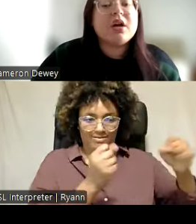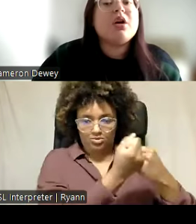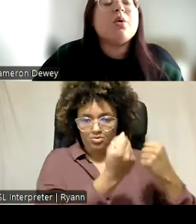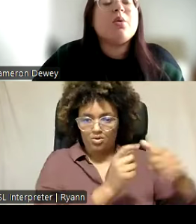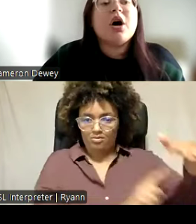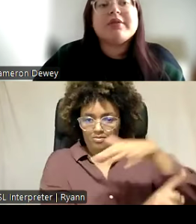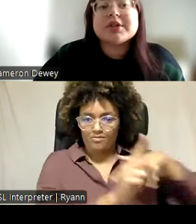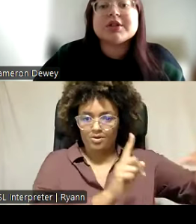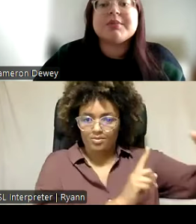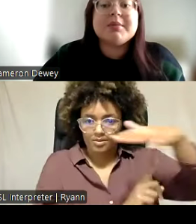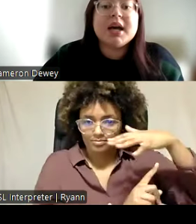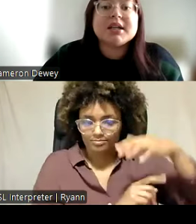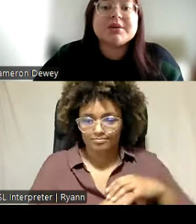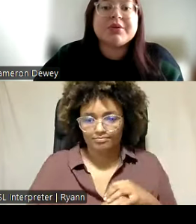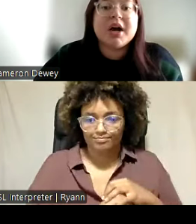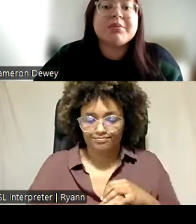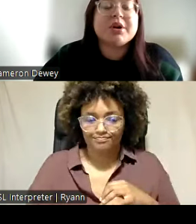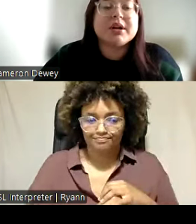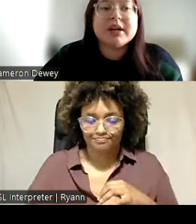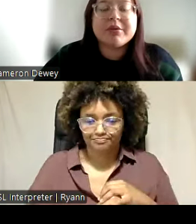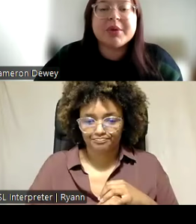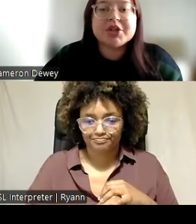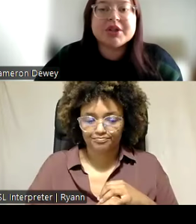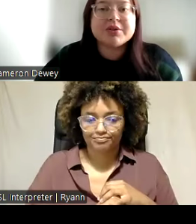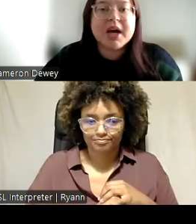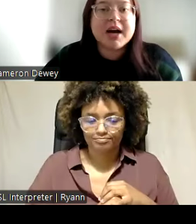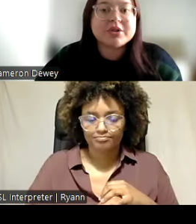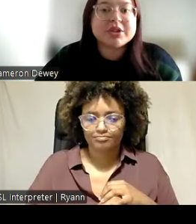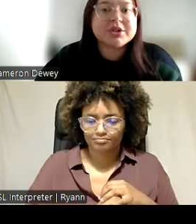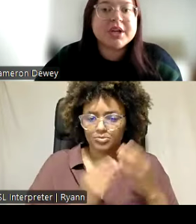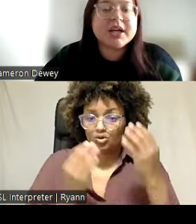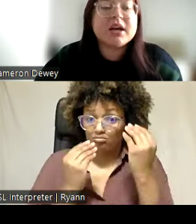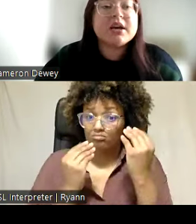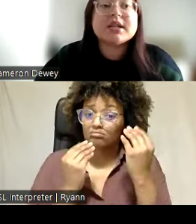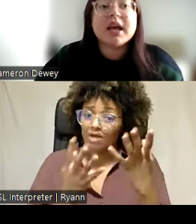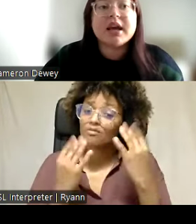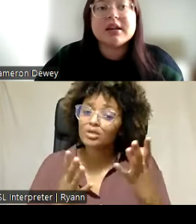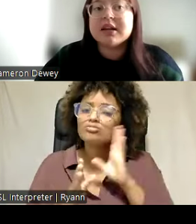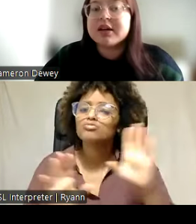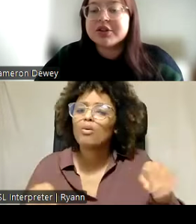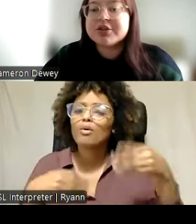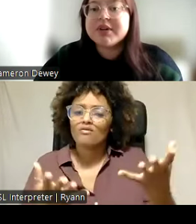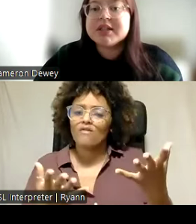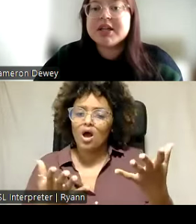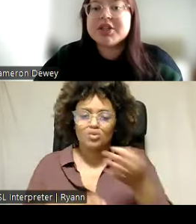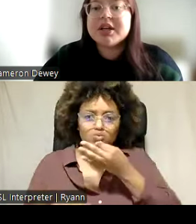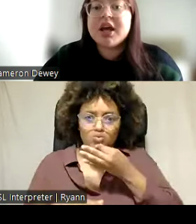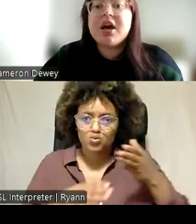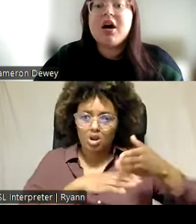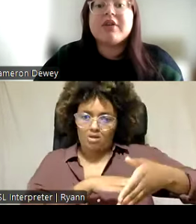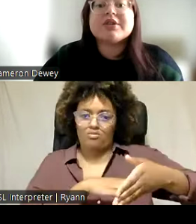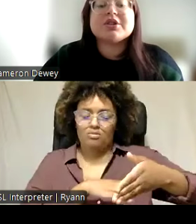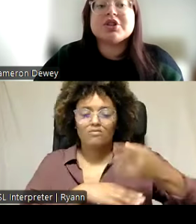supervisor. While officers may be asked to provide pertinent information soon after a shooting to aid the initial